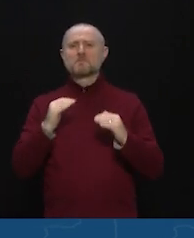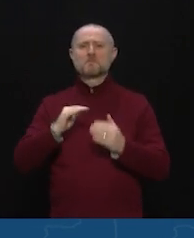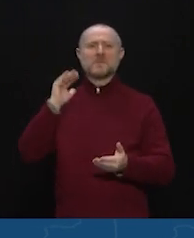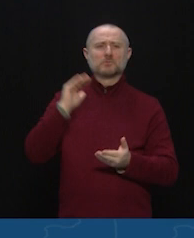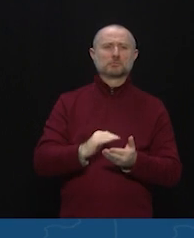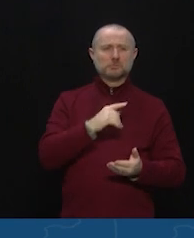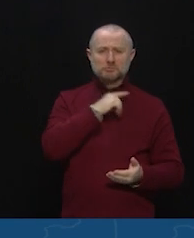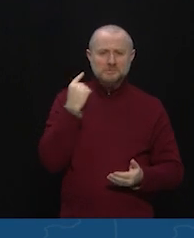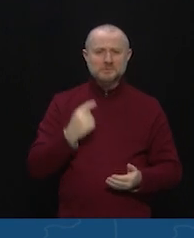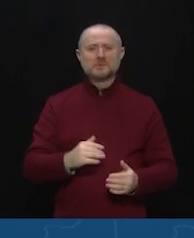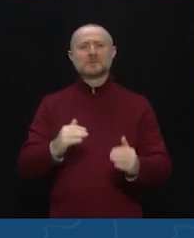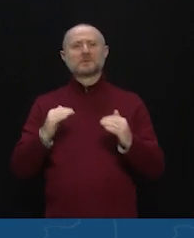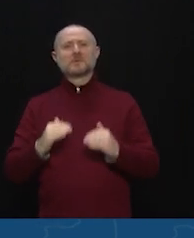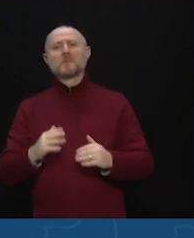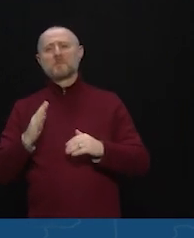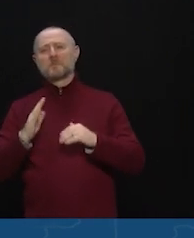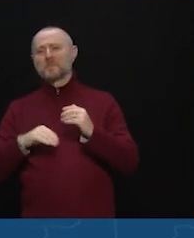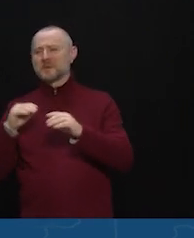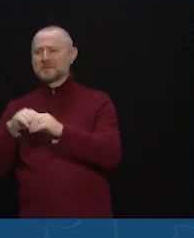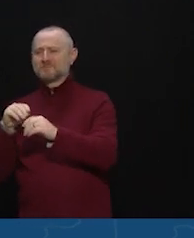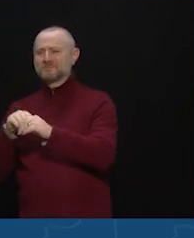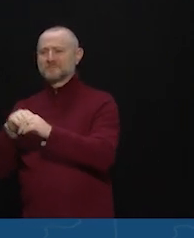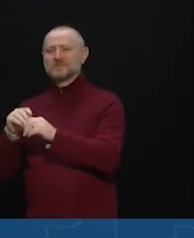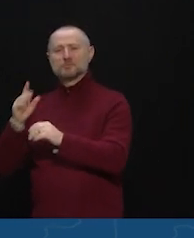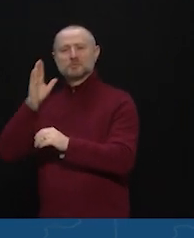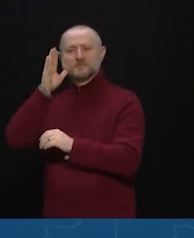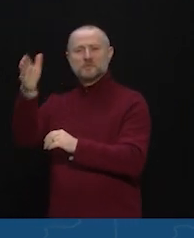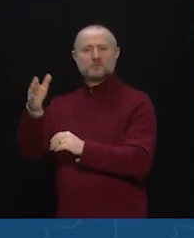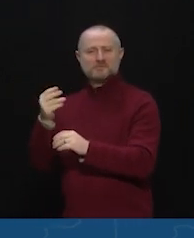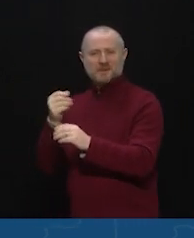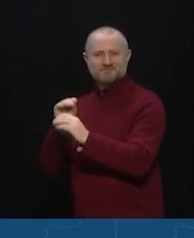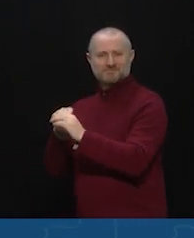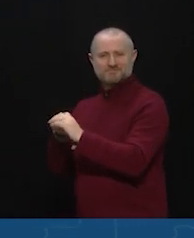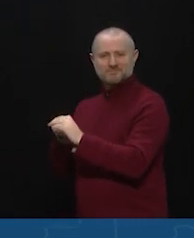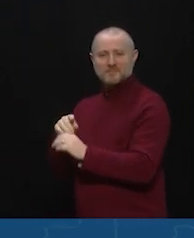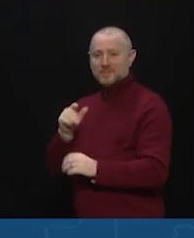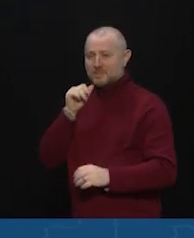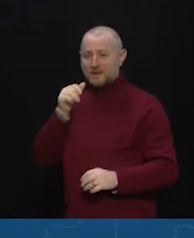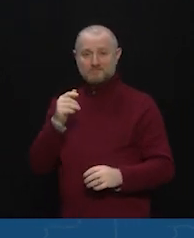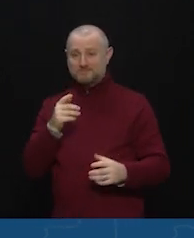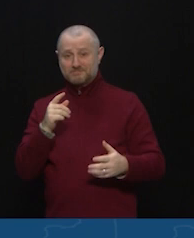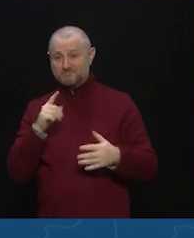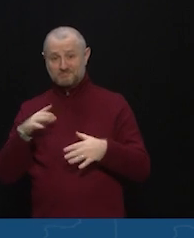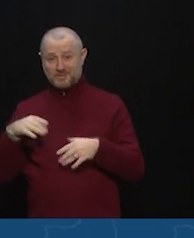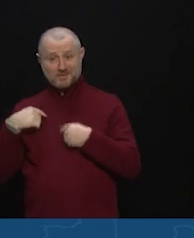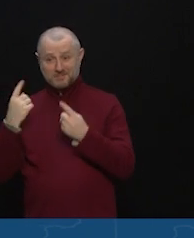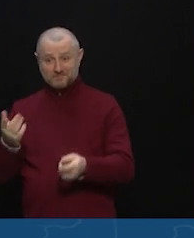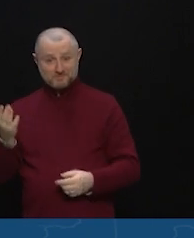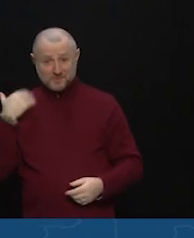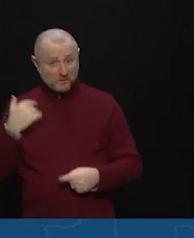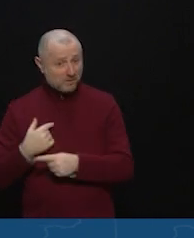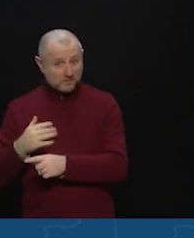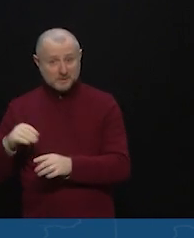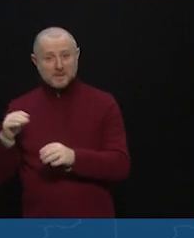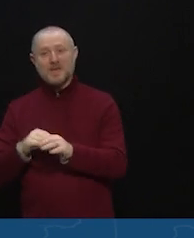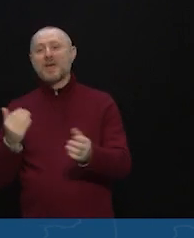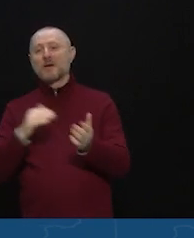building reserves at a level that has not been seen before. So thank you.